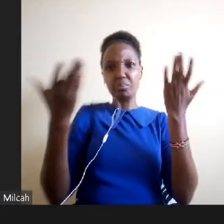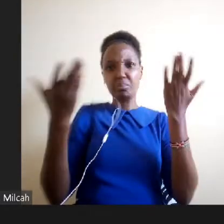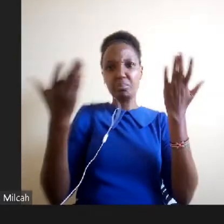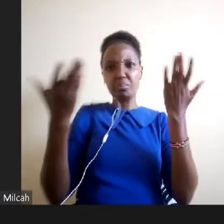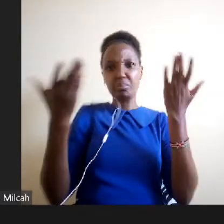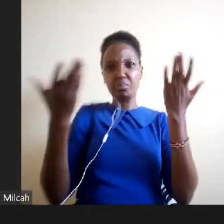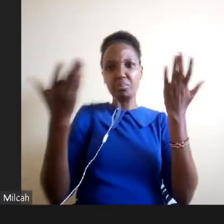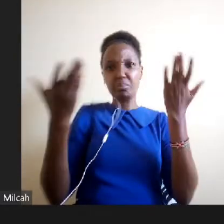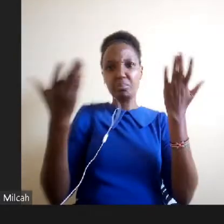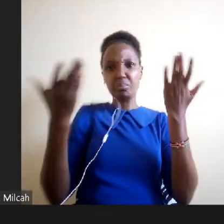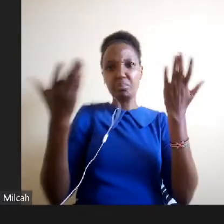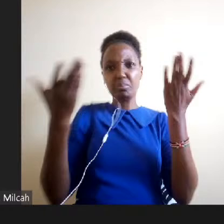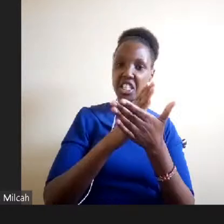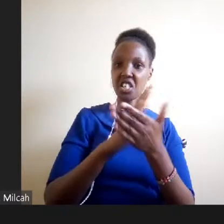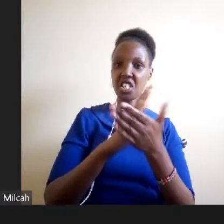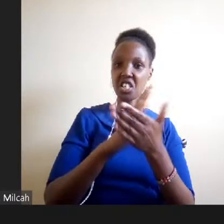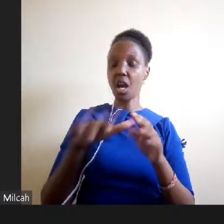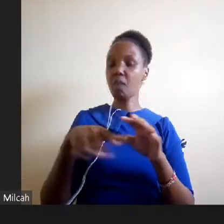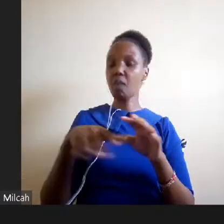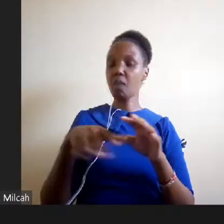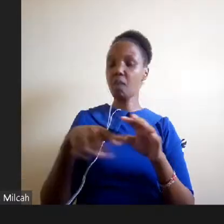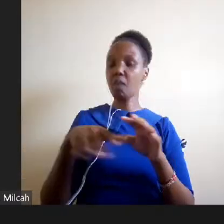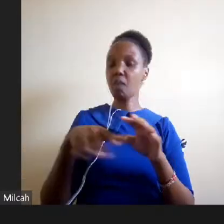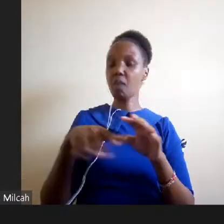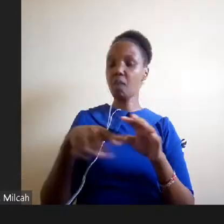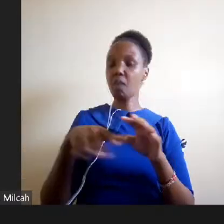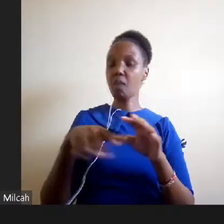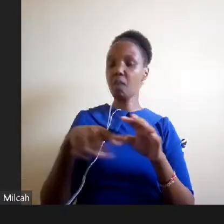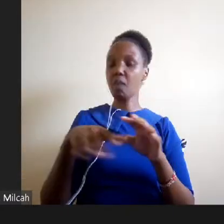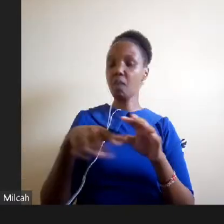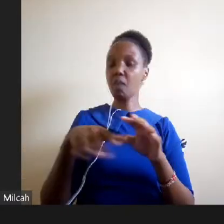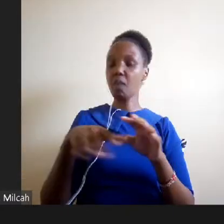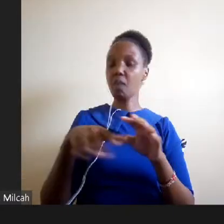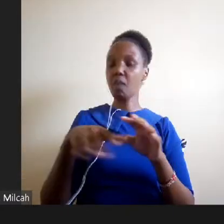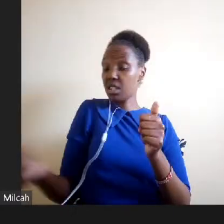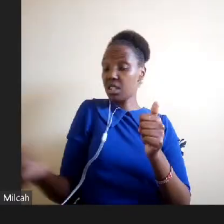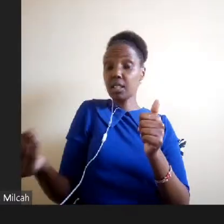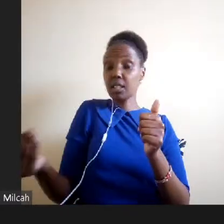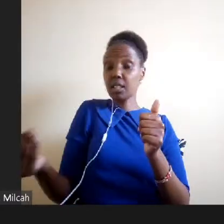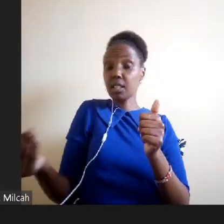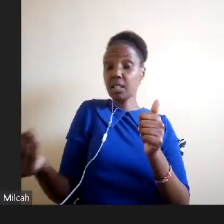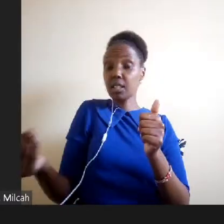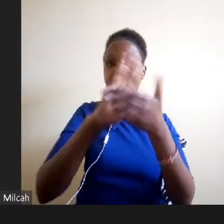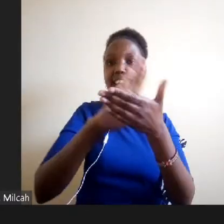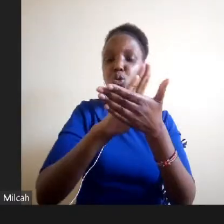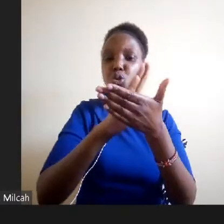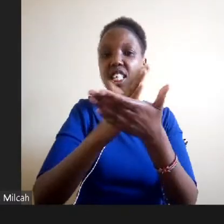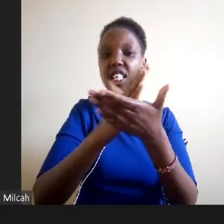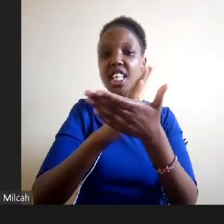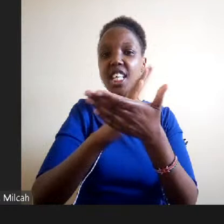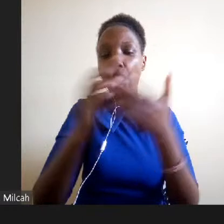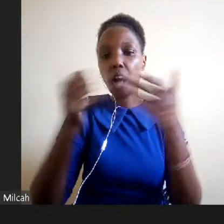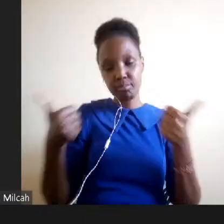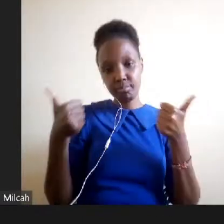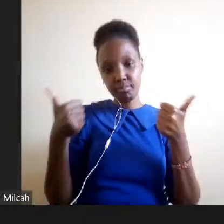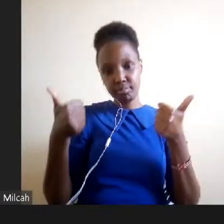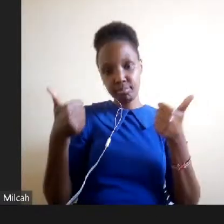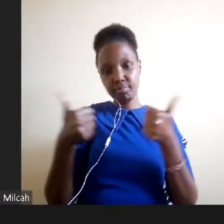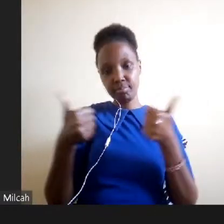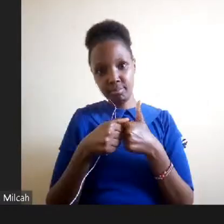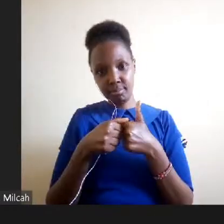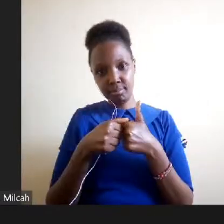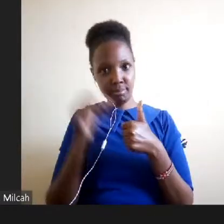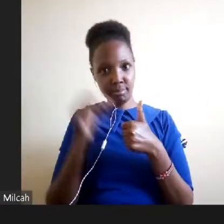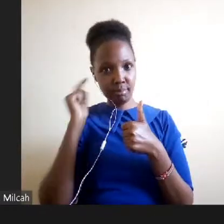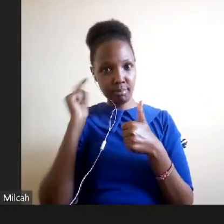through the Google Play Store. To prevent your child from making changes to the parental control settings you put in place, scroll